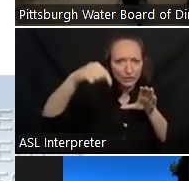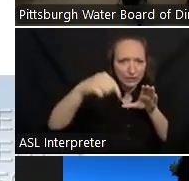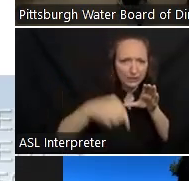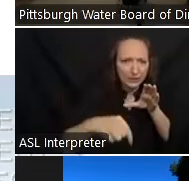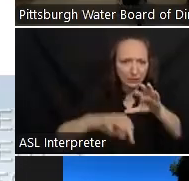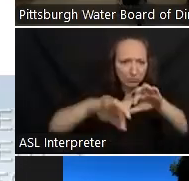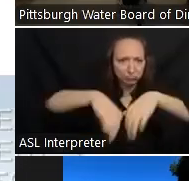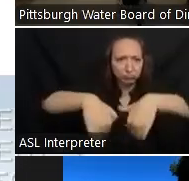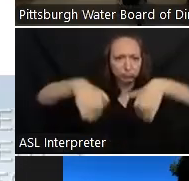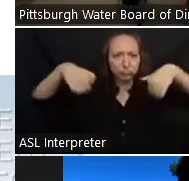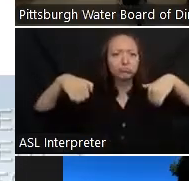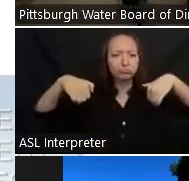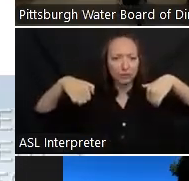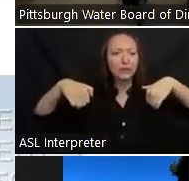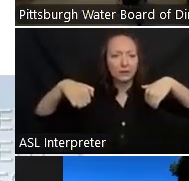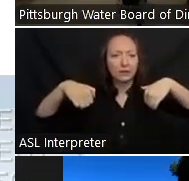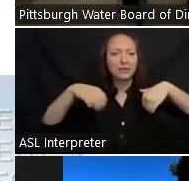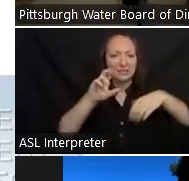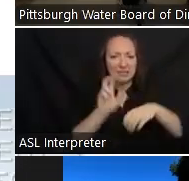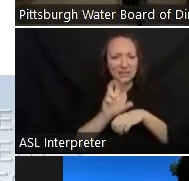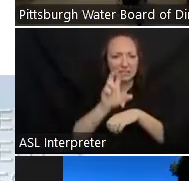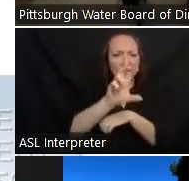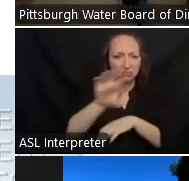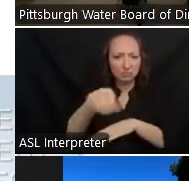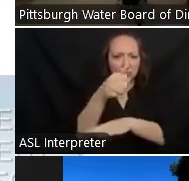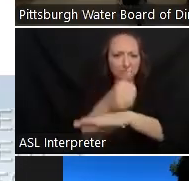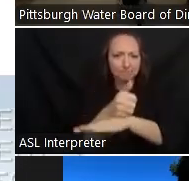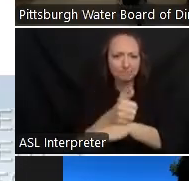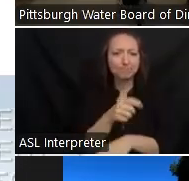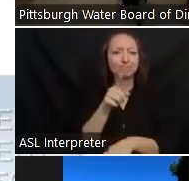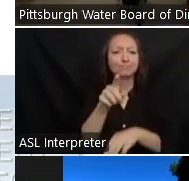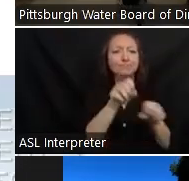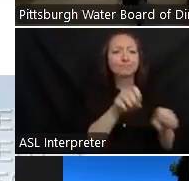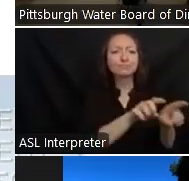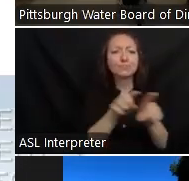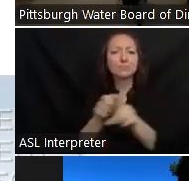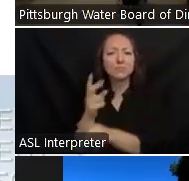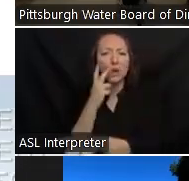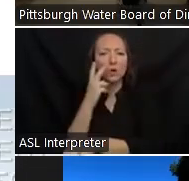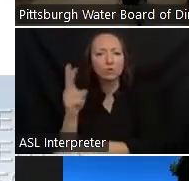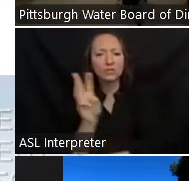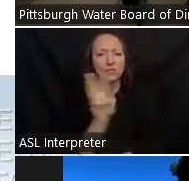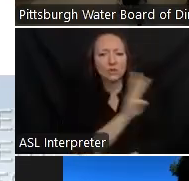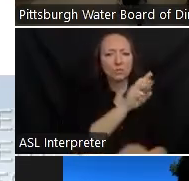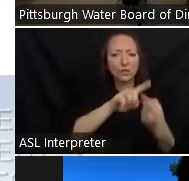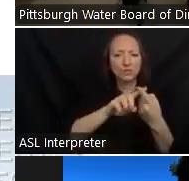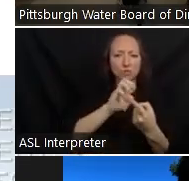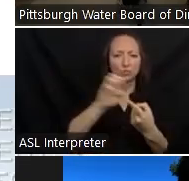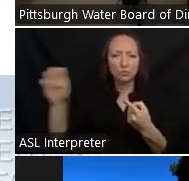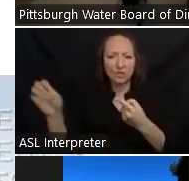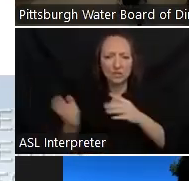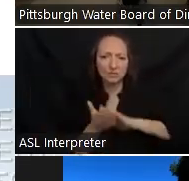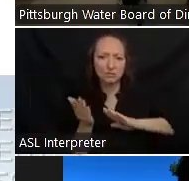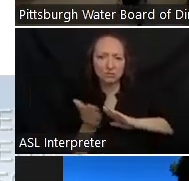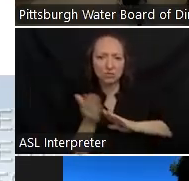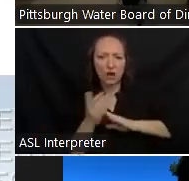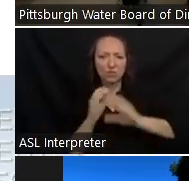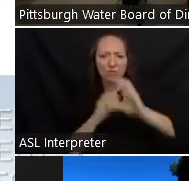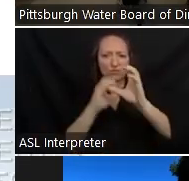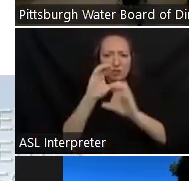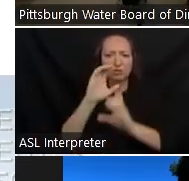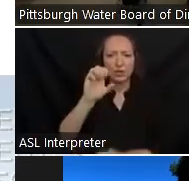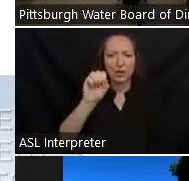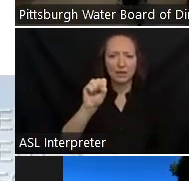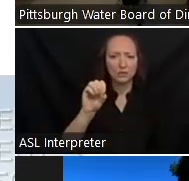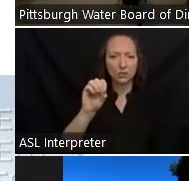gatehouse through the end of July. And then shown on the photo on the right is the construction of the overflow vault. This is at the far west